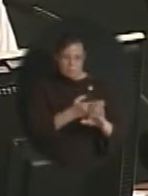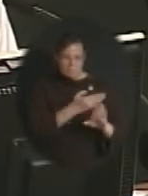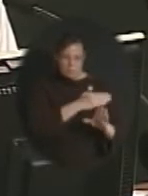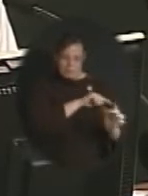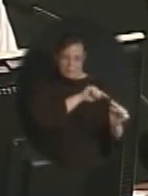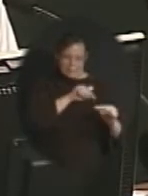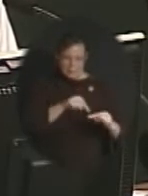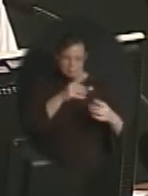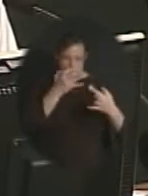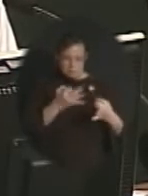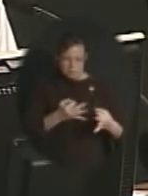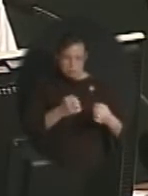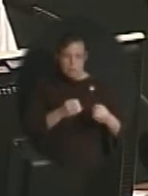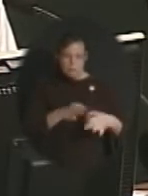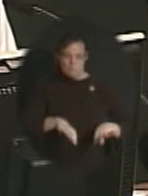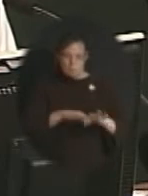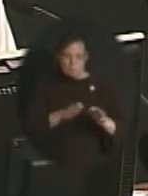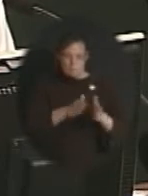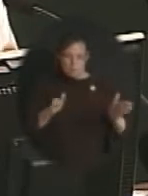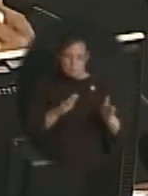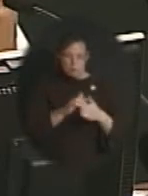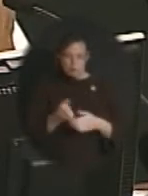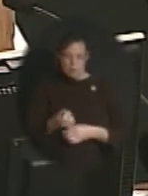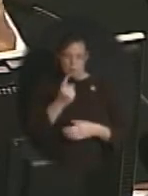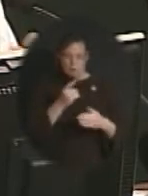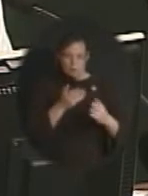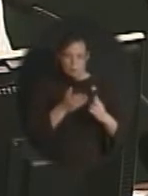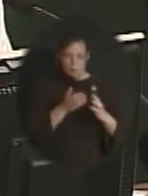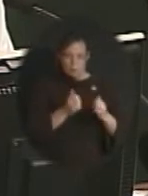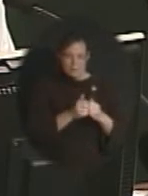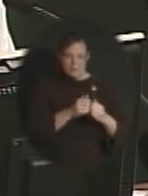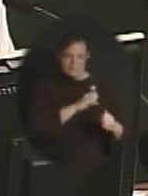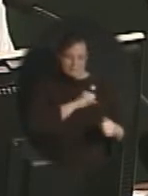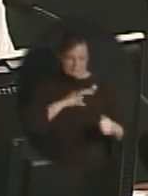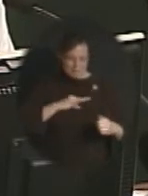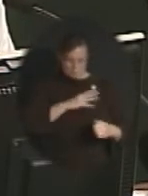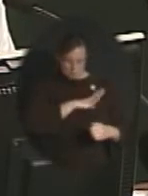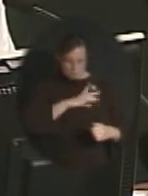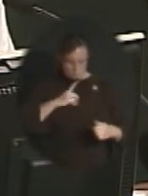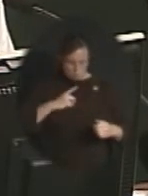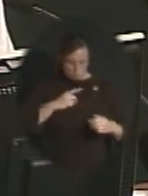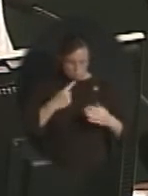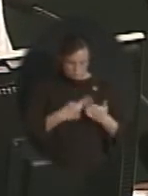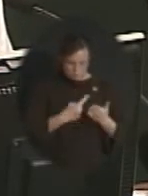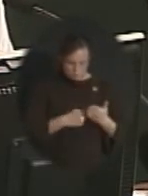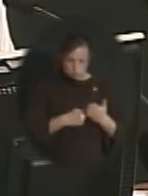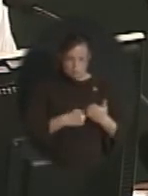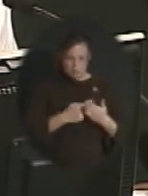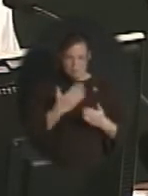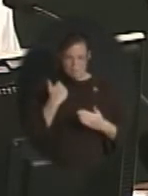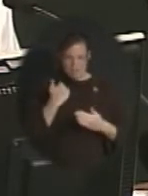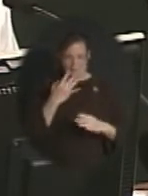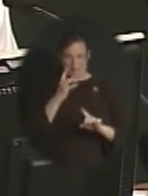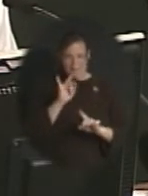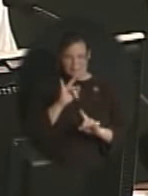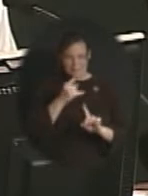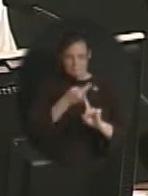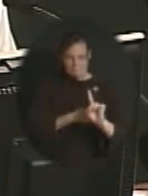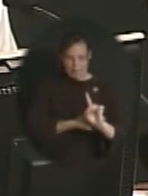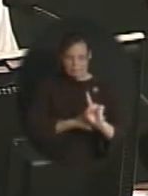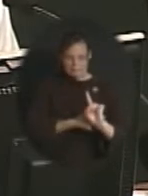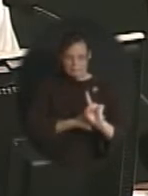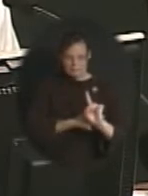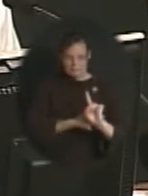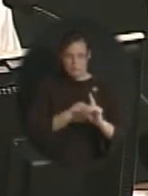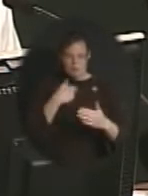came to this, so it's important for the public to understand that with staff and board deliberation over the last probably 18 months,